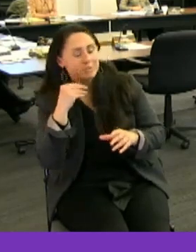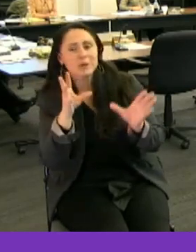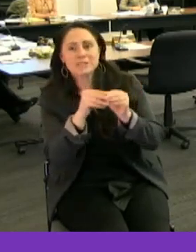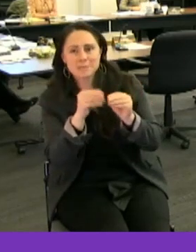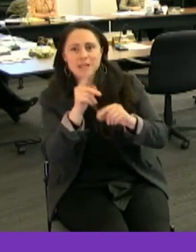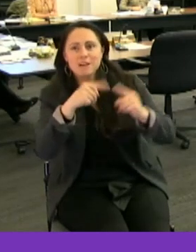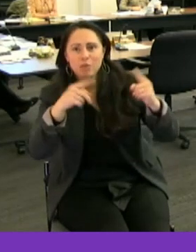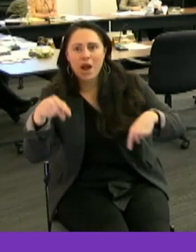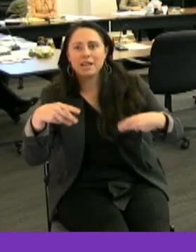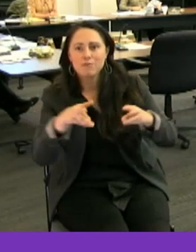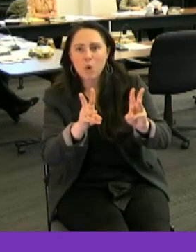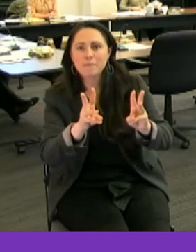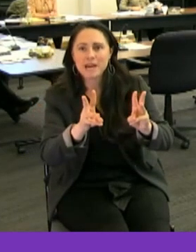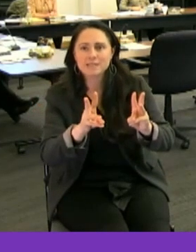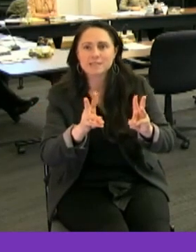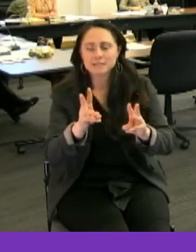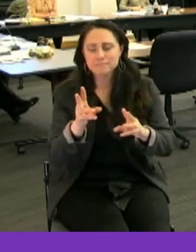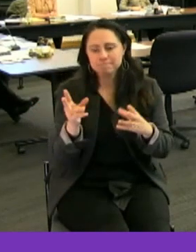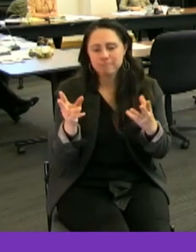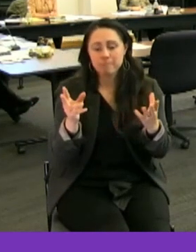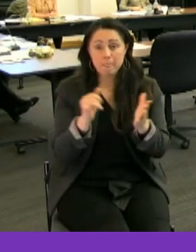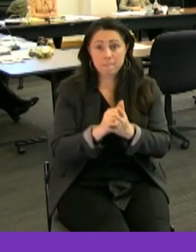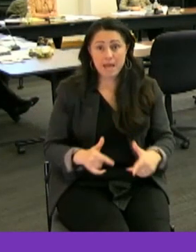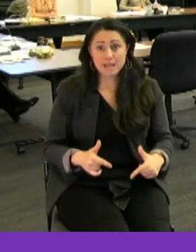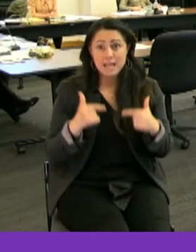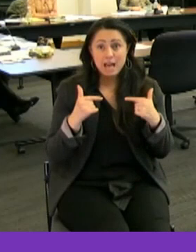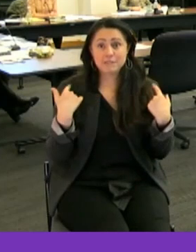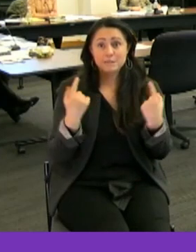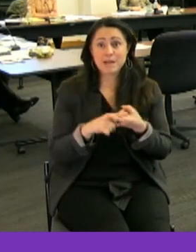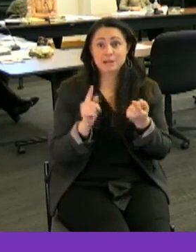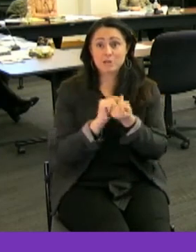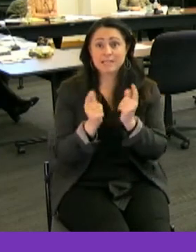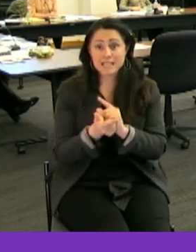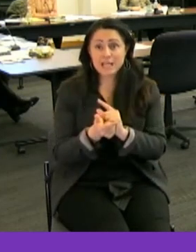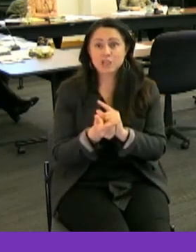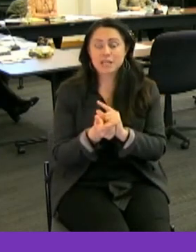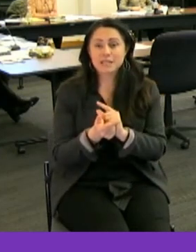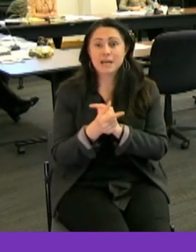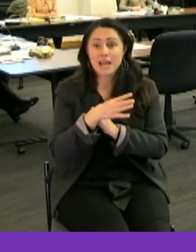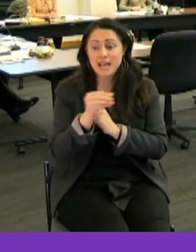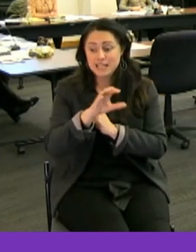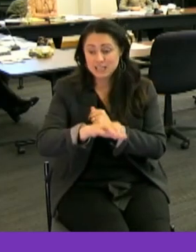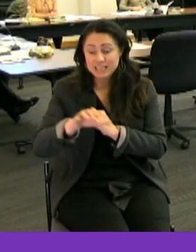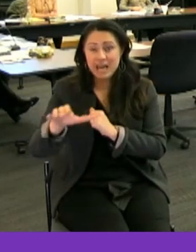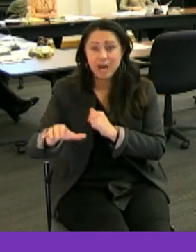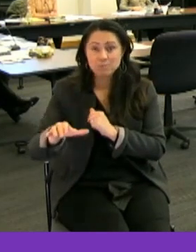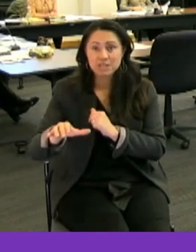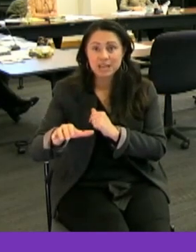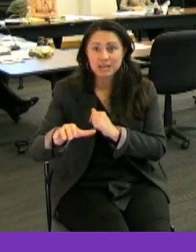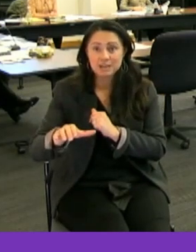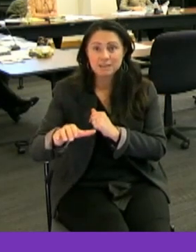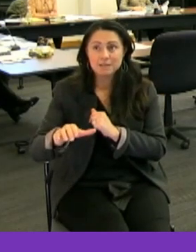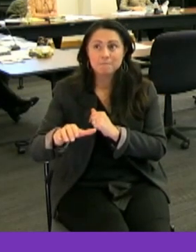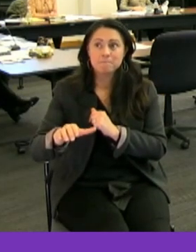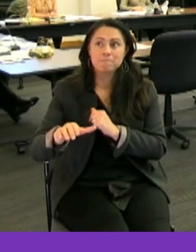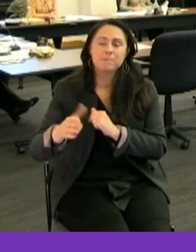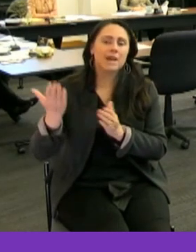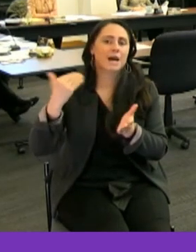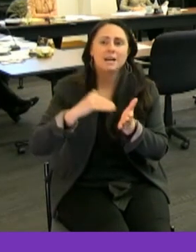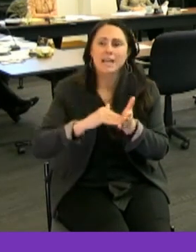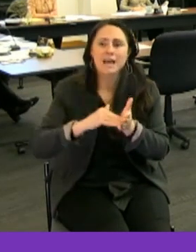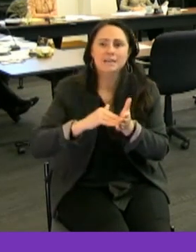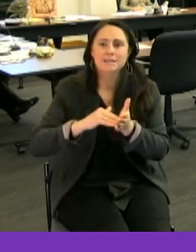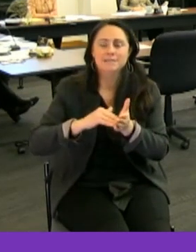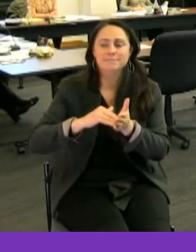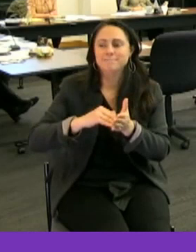formats. That live Spanish translation and captioning, again, the